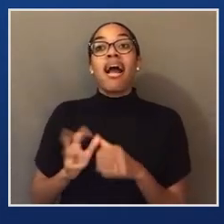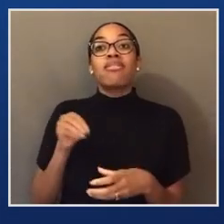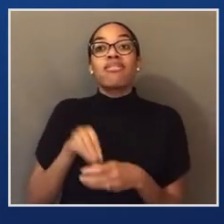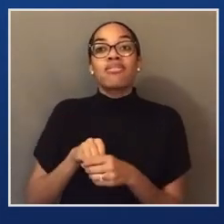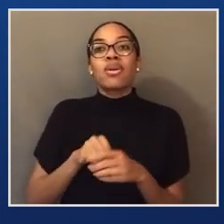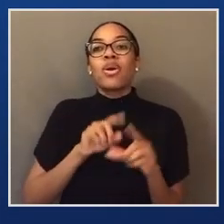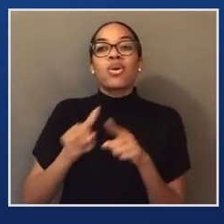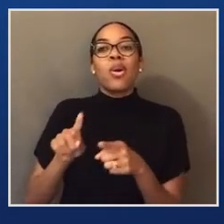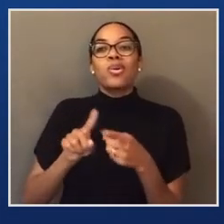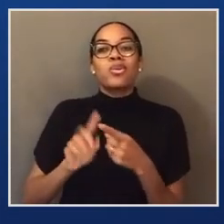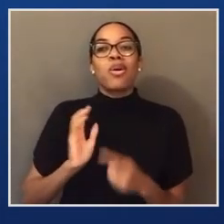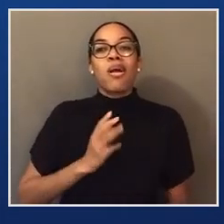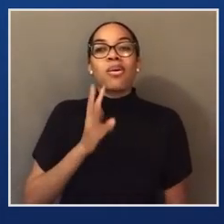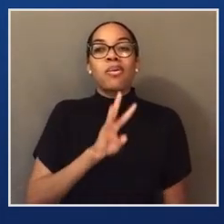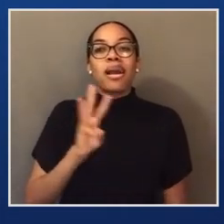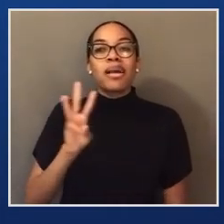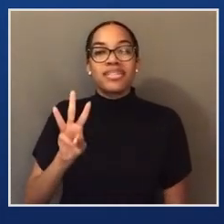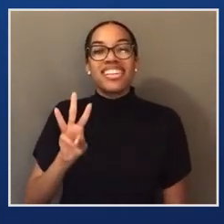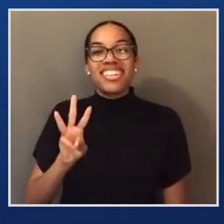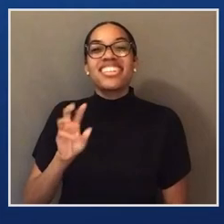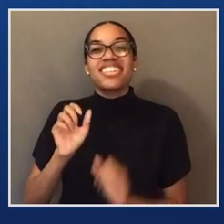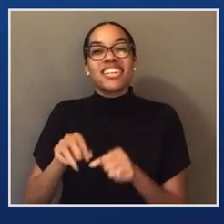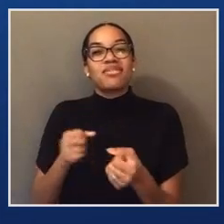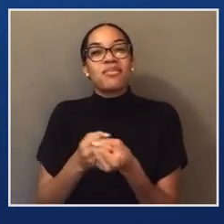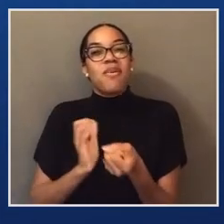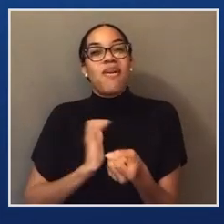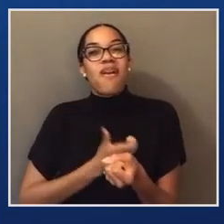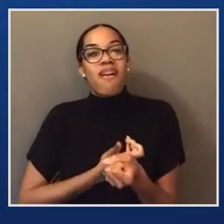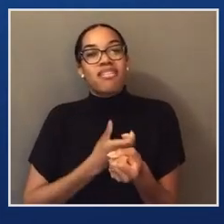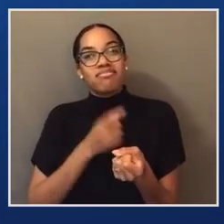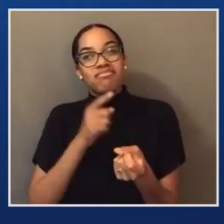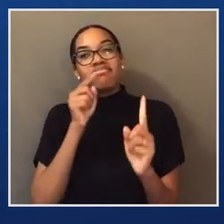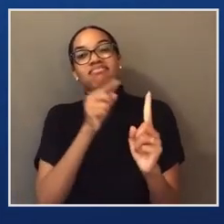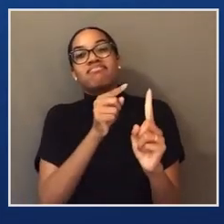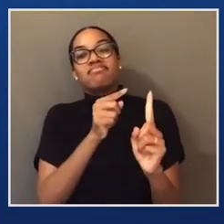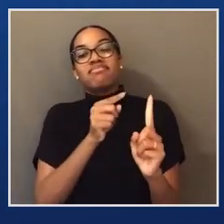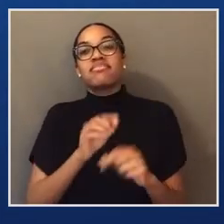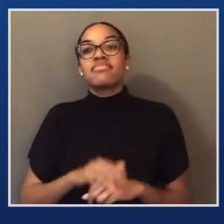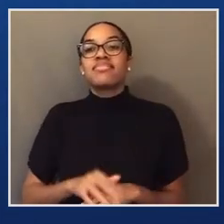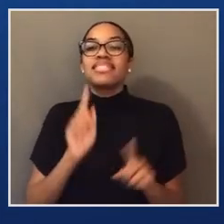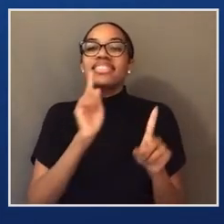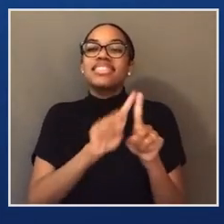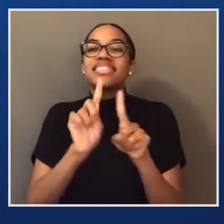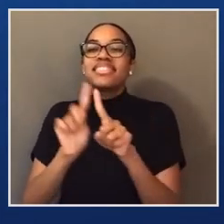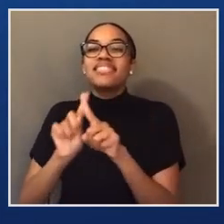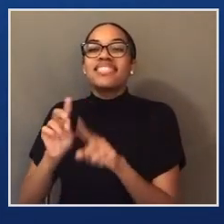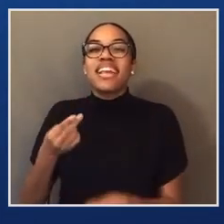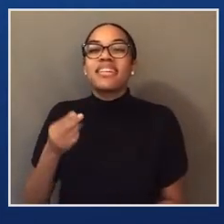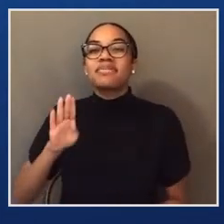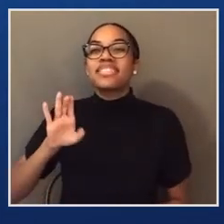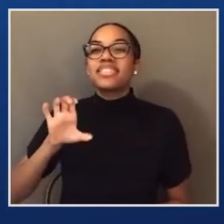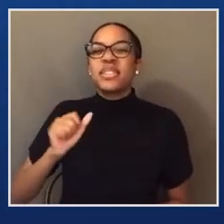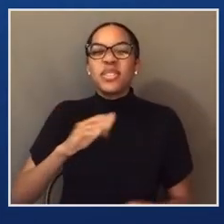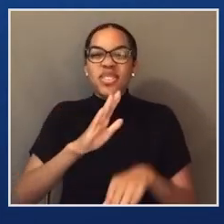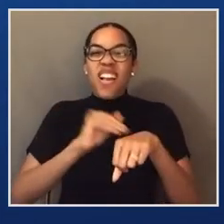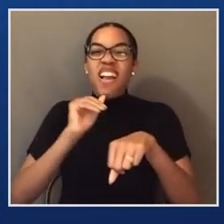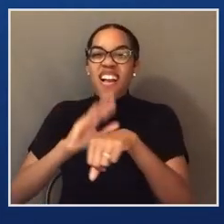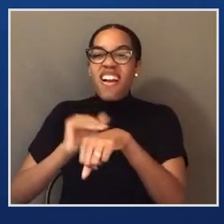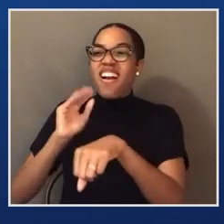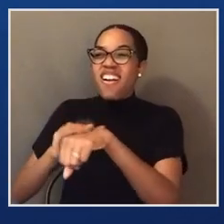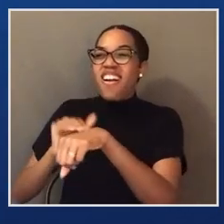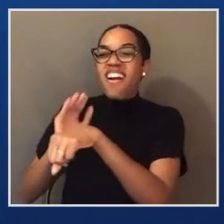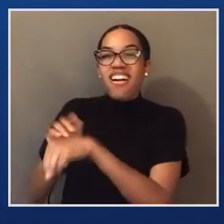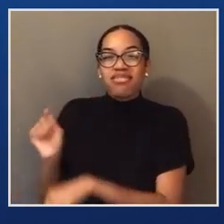joe.link/HBCU. From FAMU to Howard to Spelman to Claflin and to Texas Southern, it's time to make HBCU